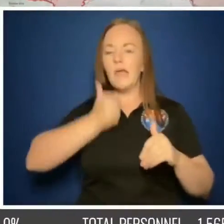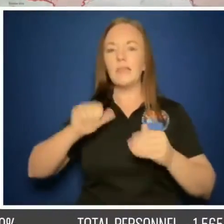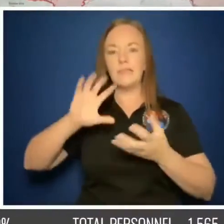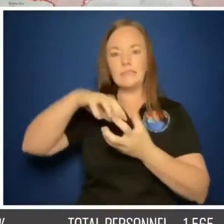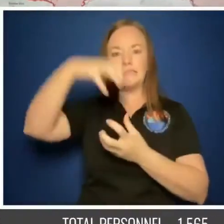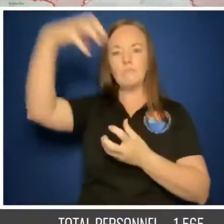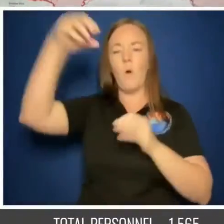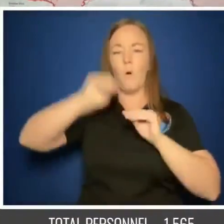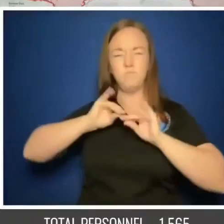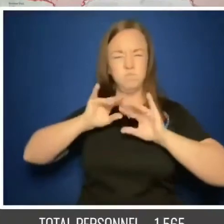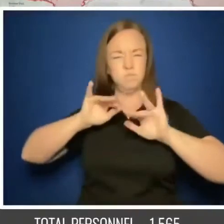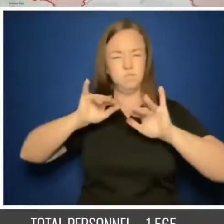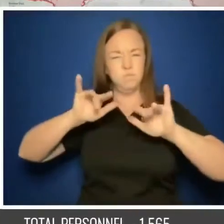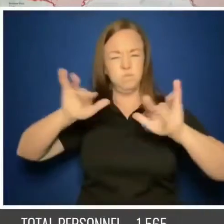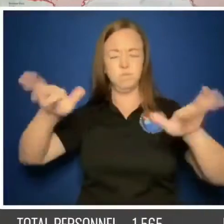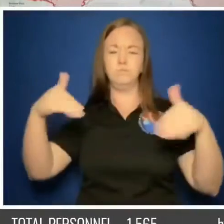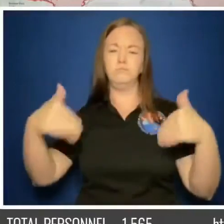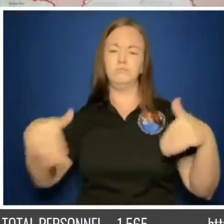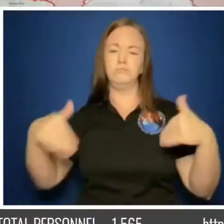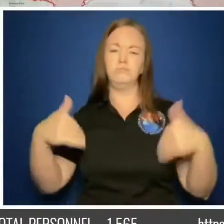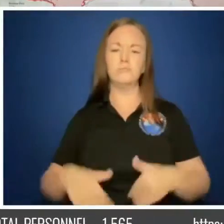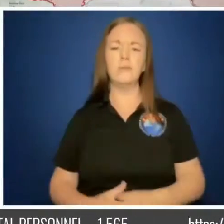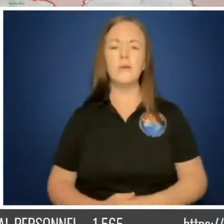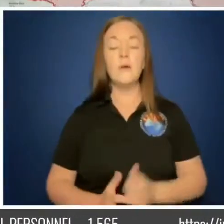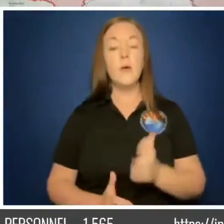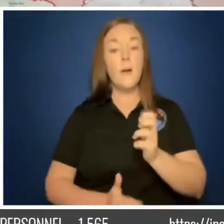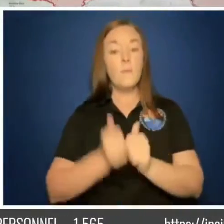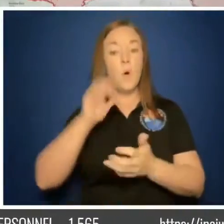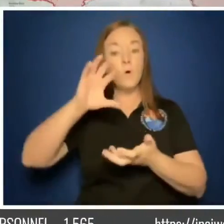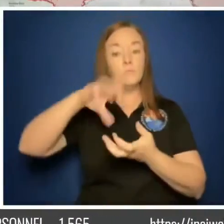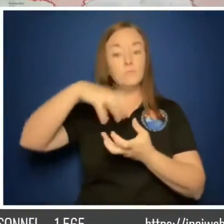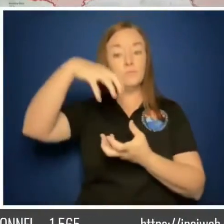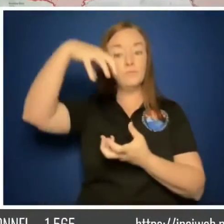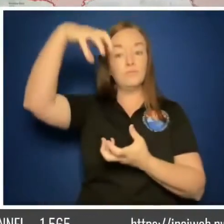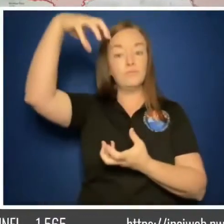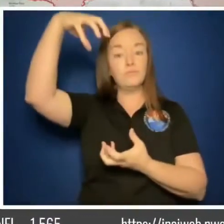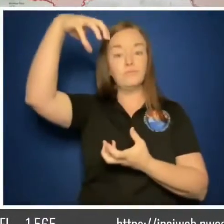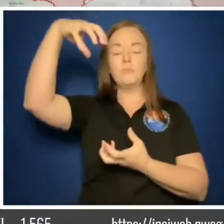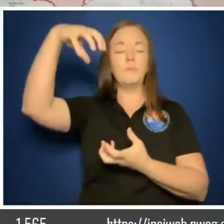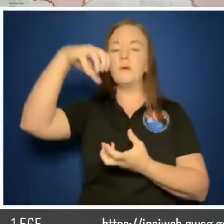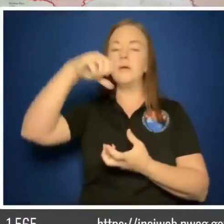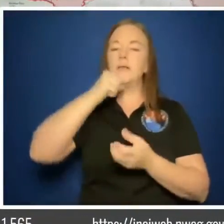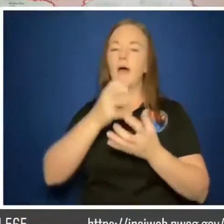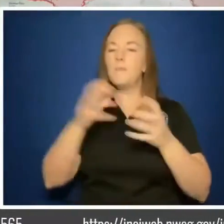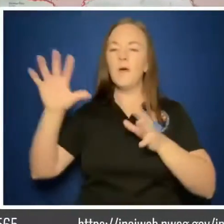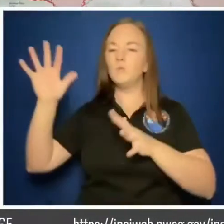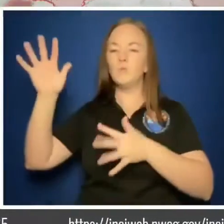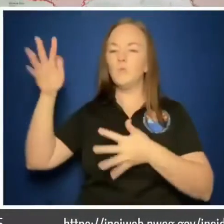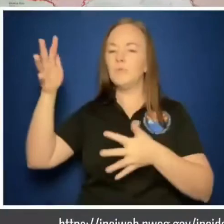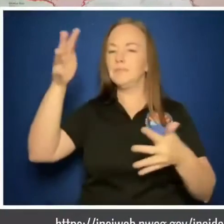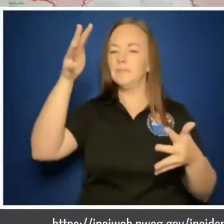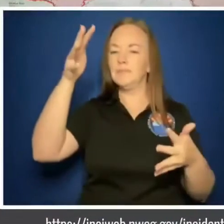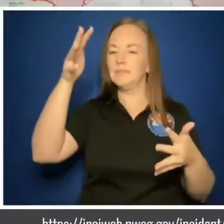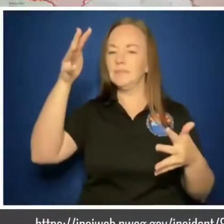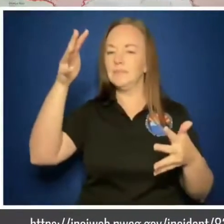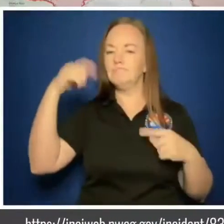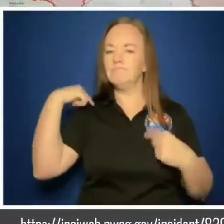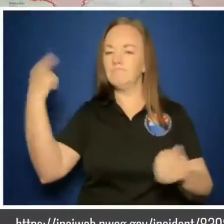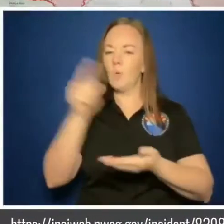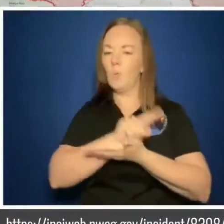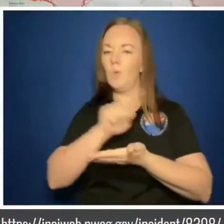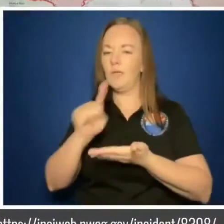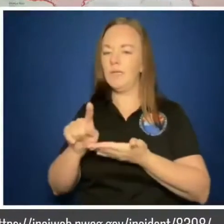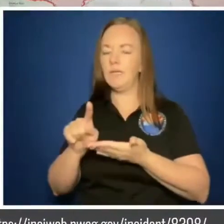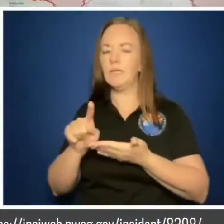and most of that smoke, there hasn't been a lot of wind on this fire. In the past week, it's been